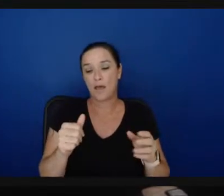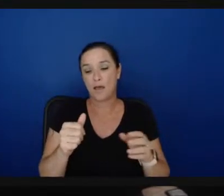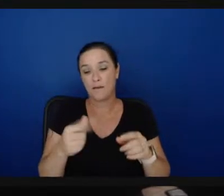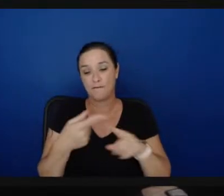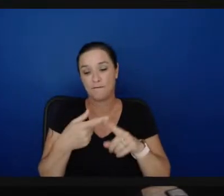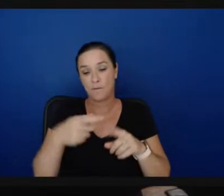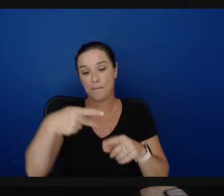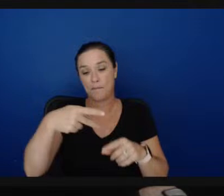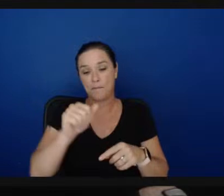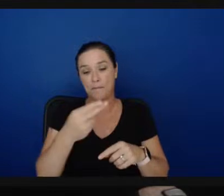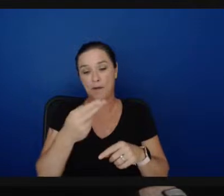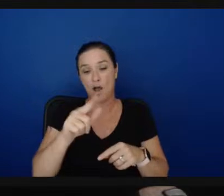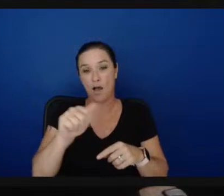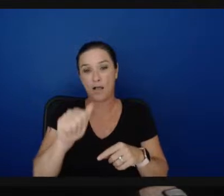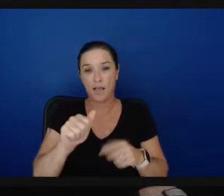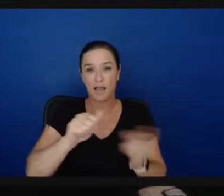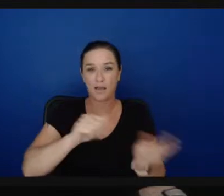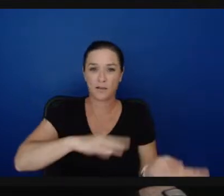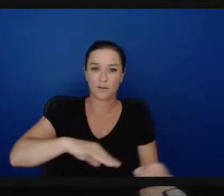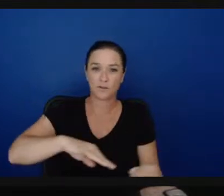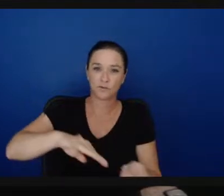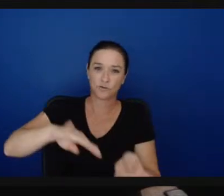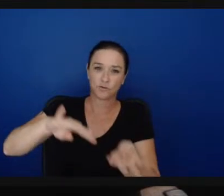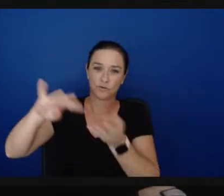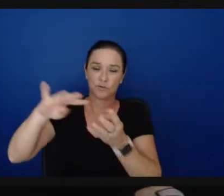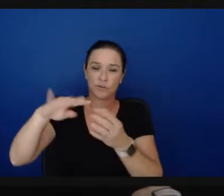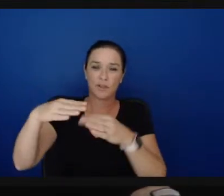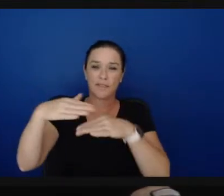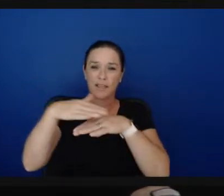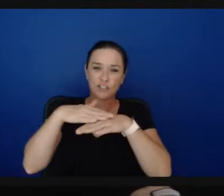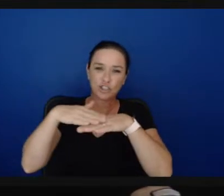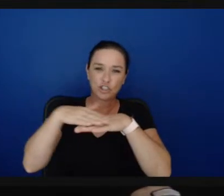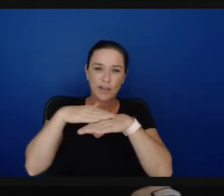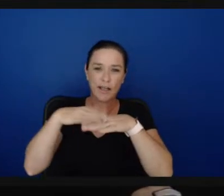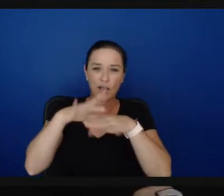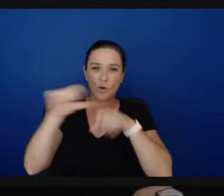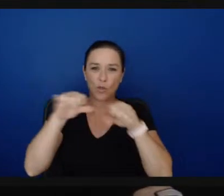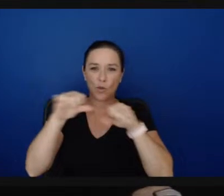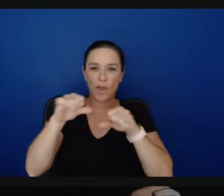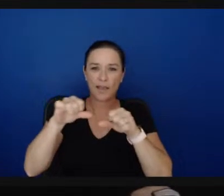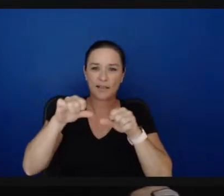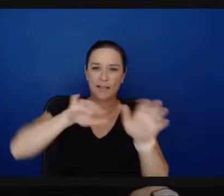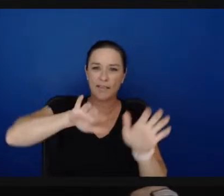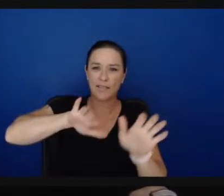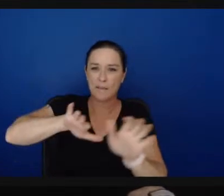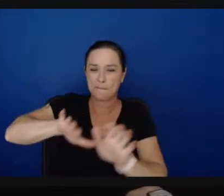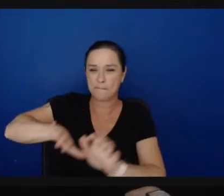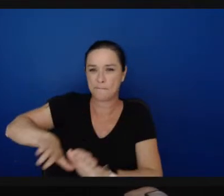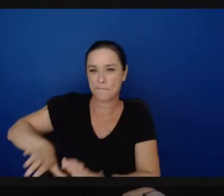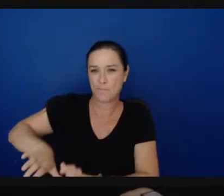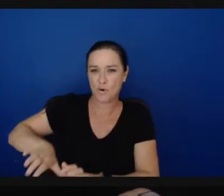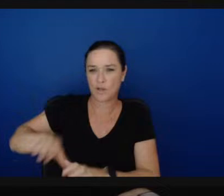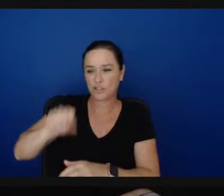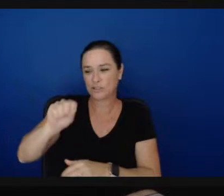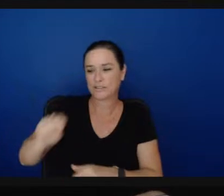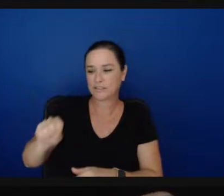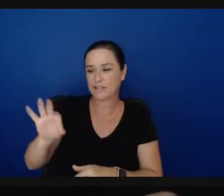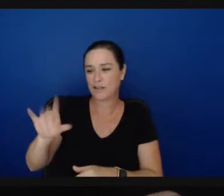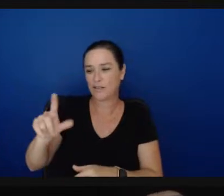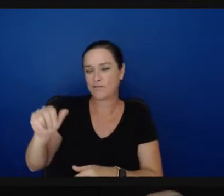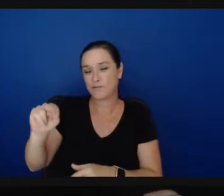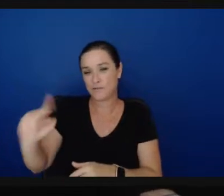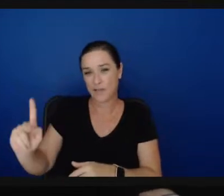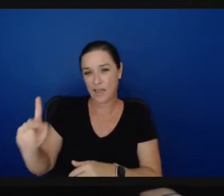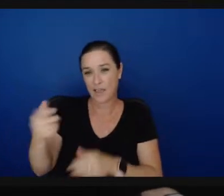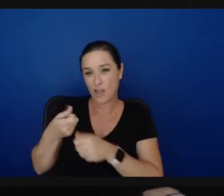center, driving shallow volcanic earthquakes, which push the south flank, causing south